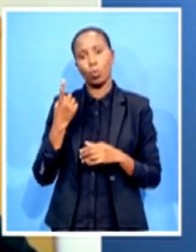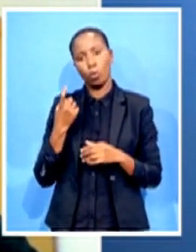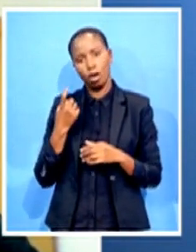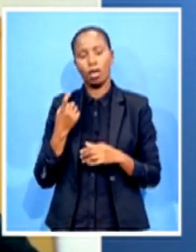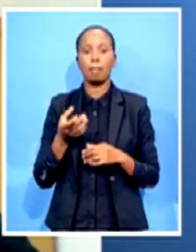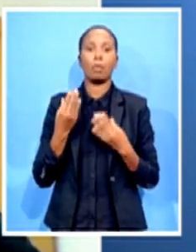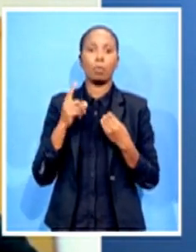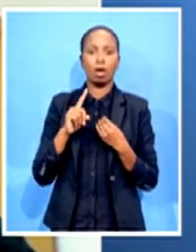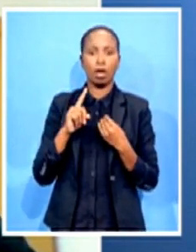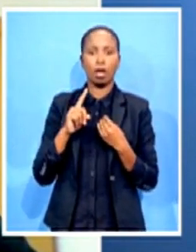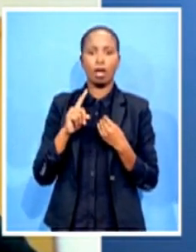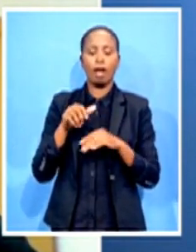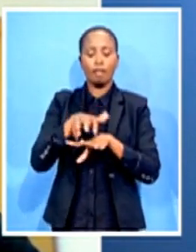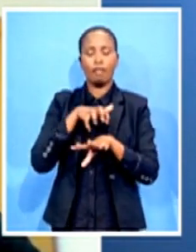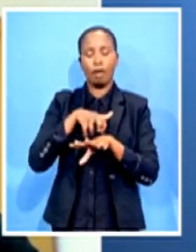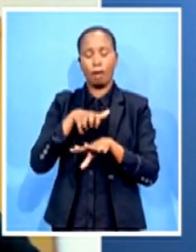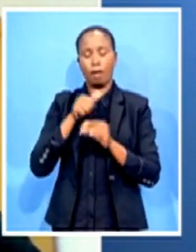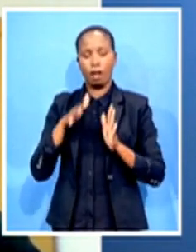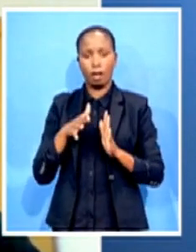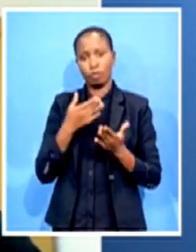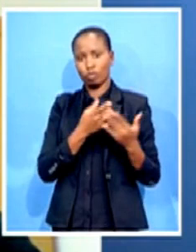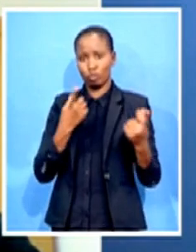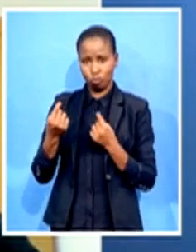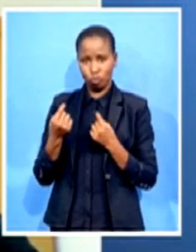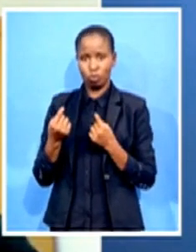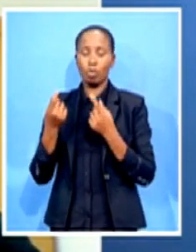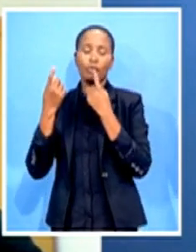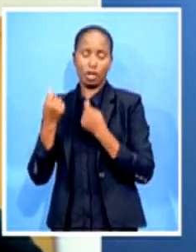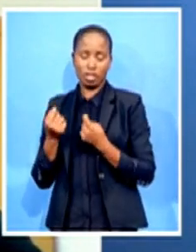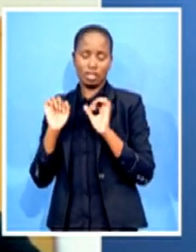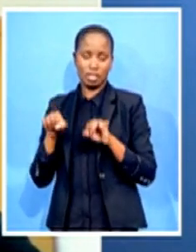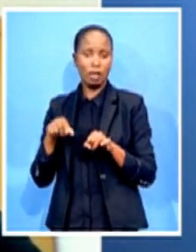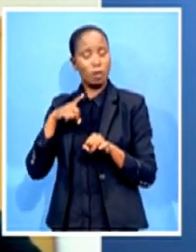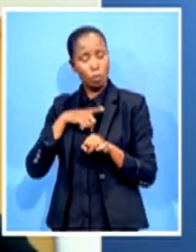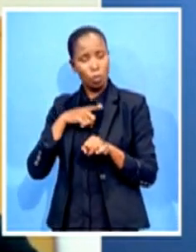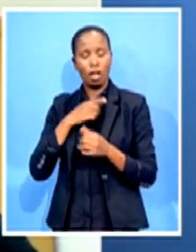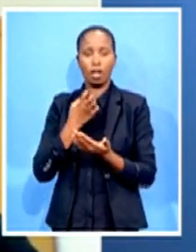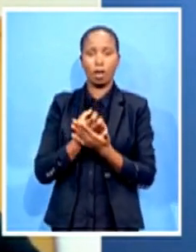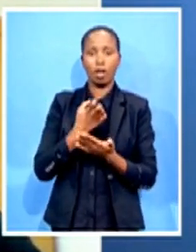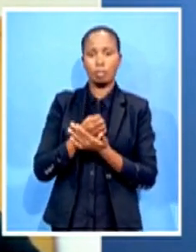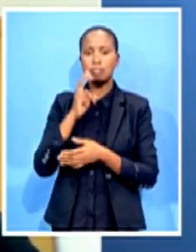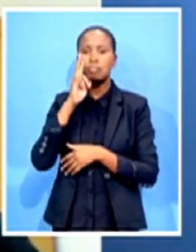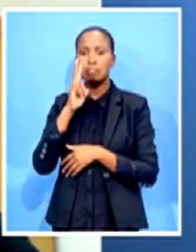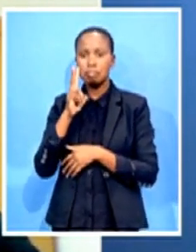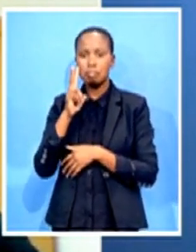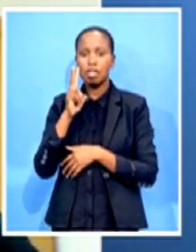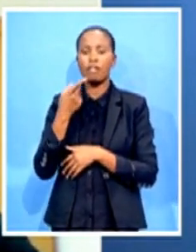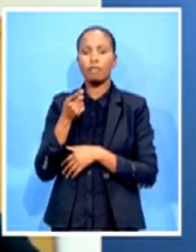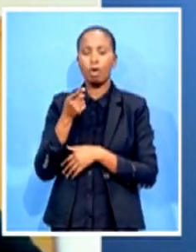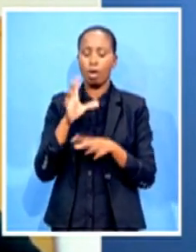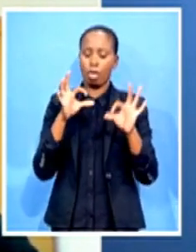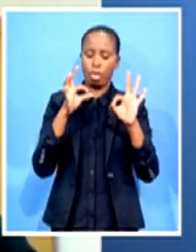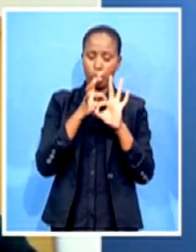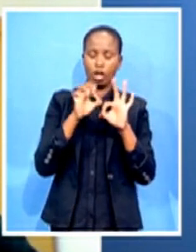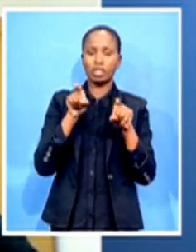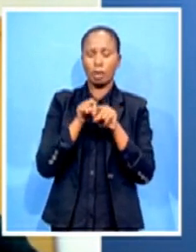and financially viable, because the industry consists mostly of small to medium farmers, as well having an impact of the commercial farmers as well.